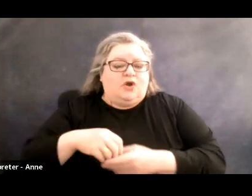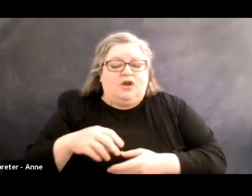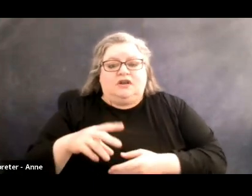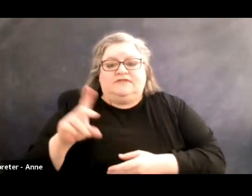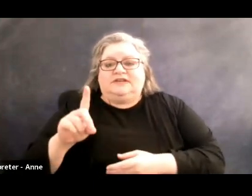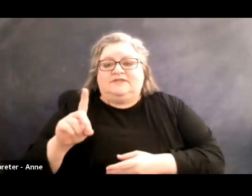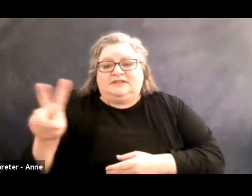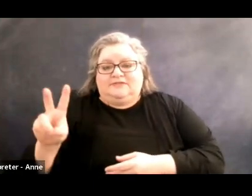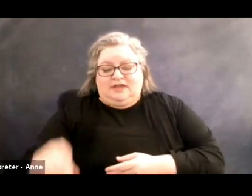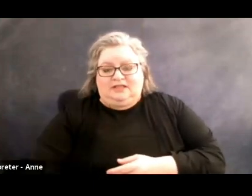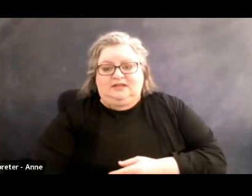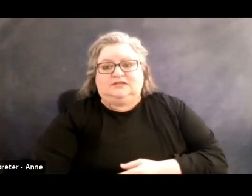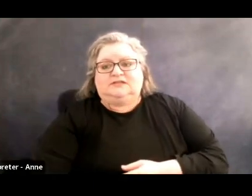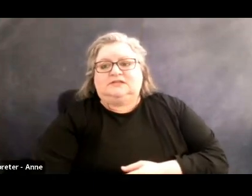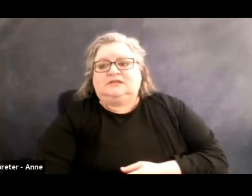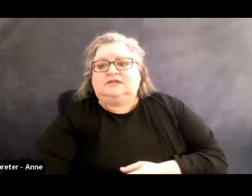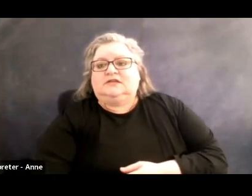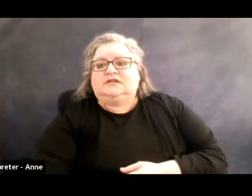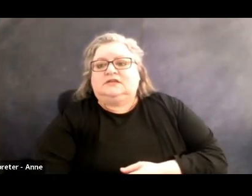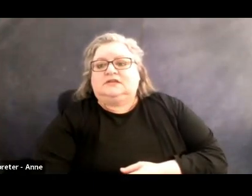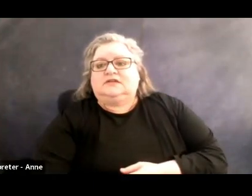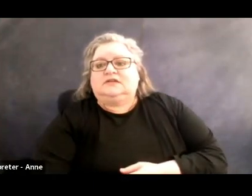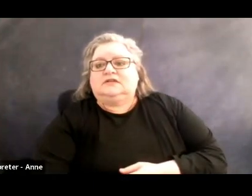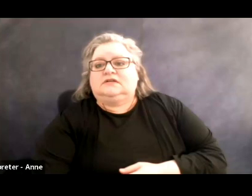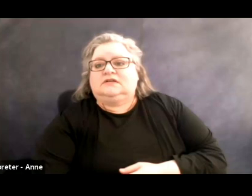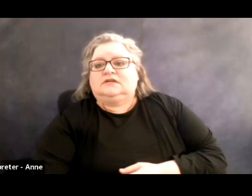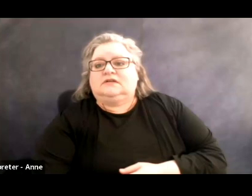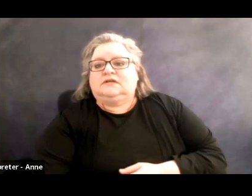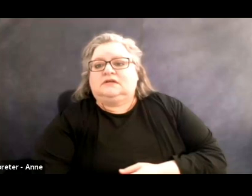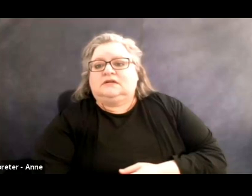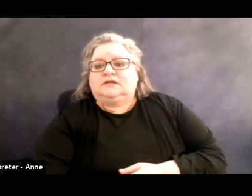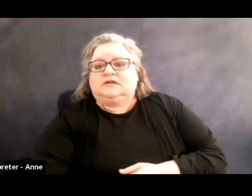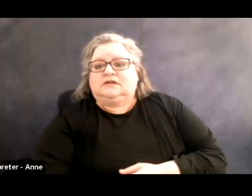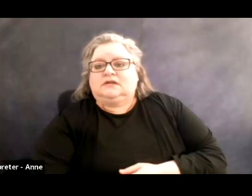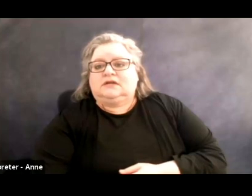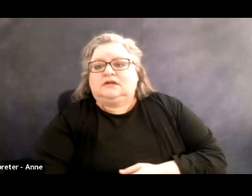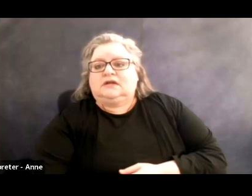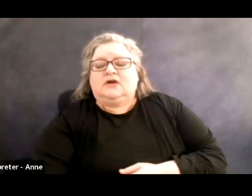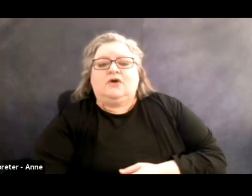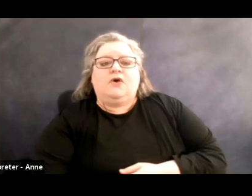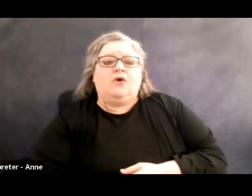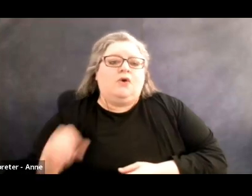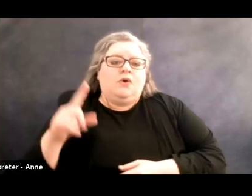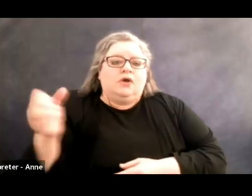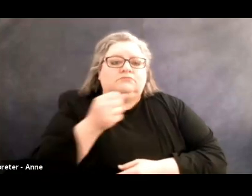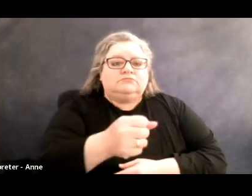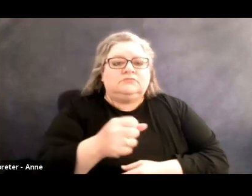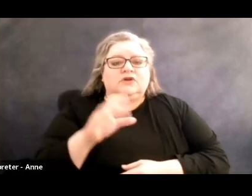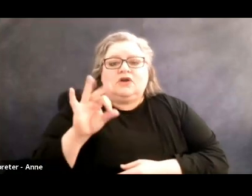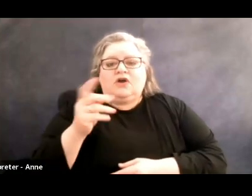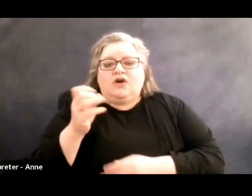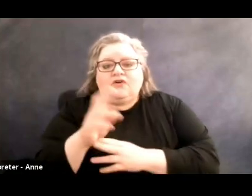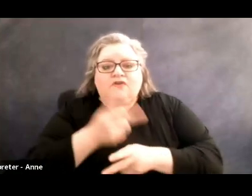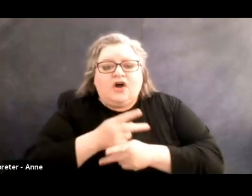violence, or where different things where they might have been in a foster care system, or different things have gone on in their